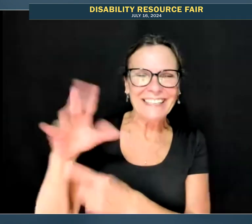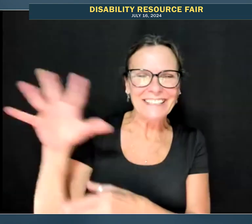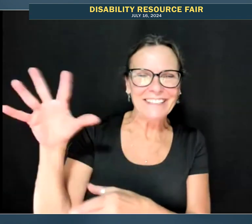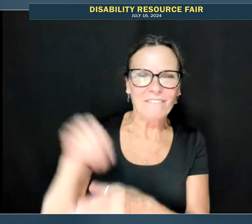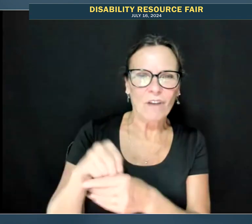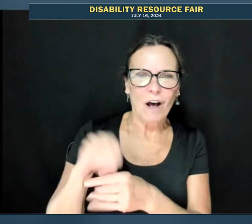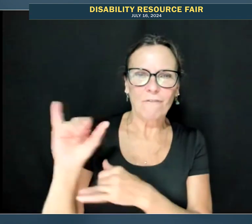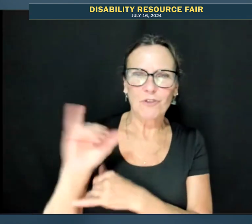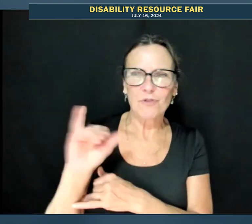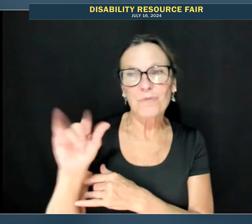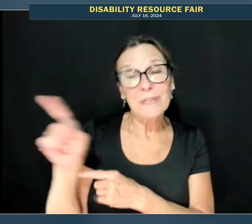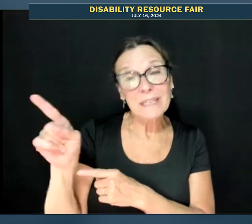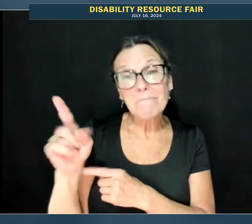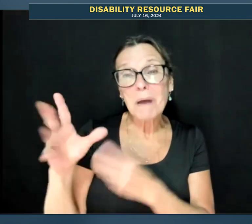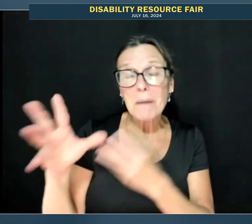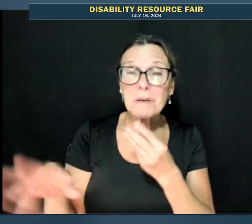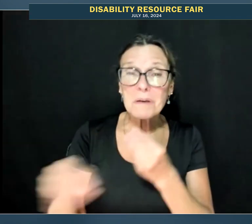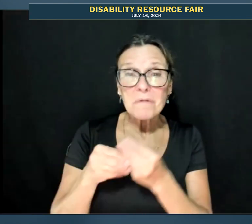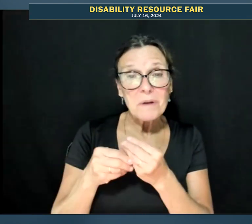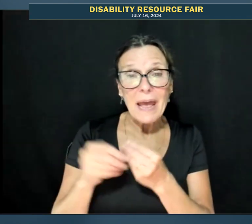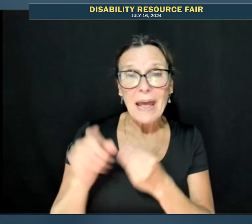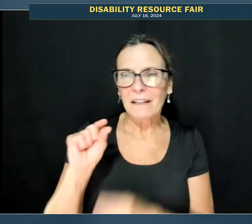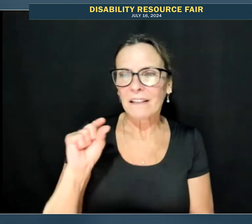more. Ben?